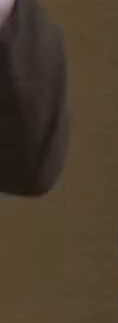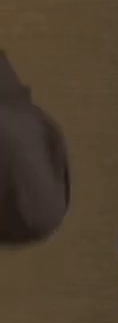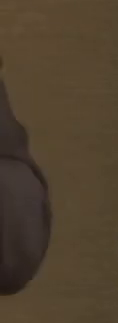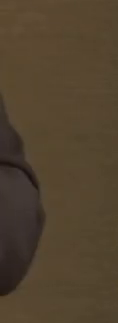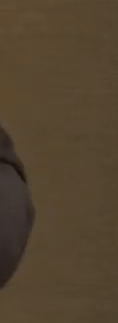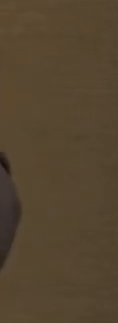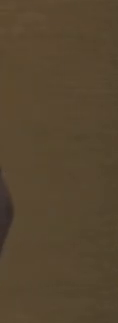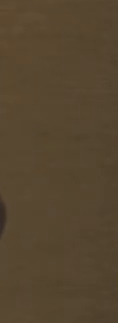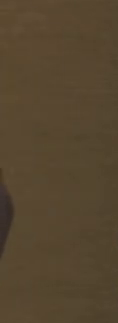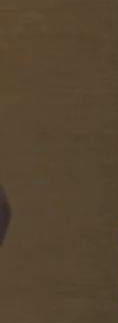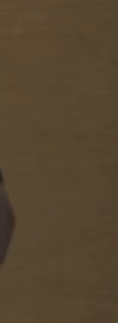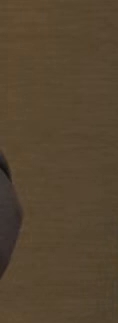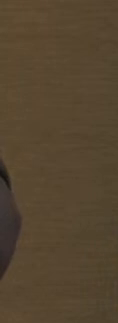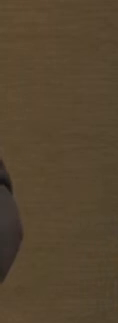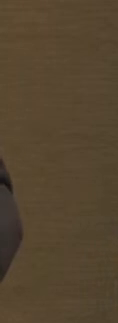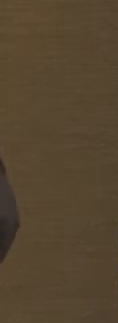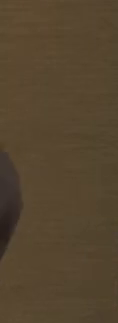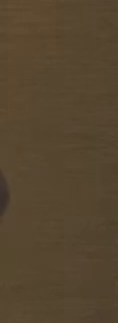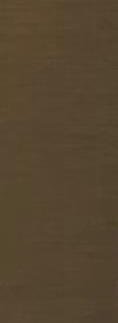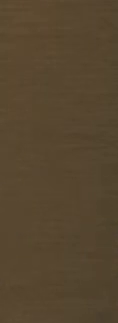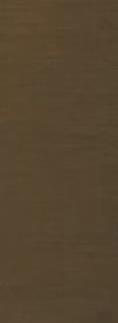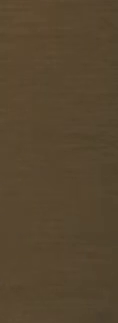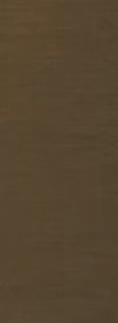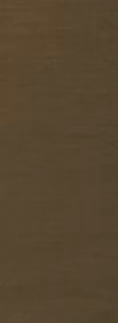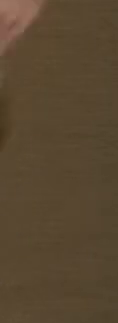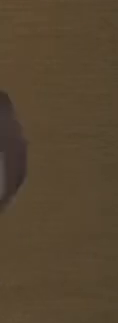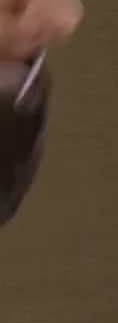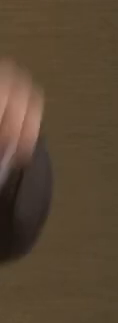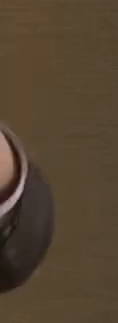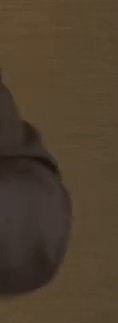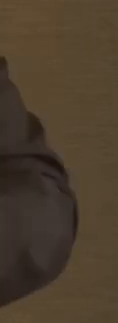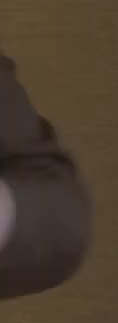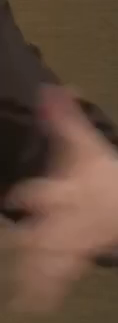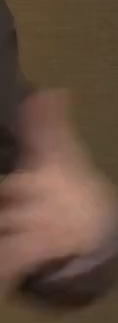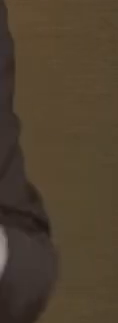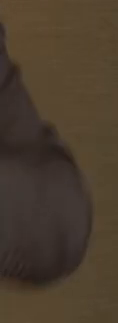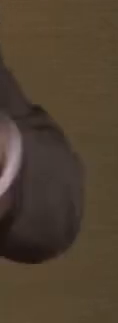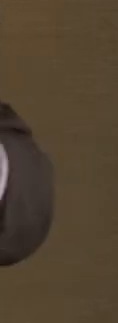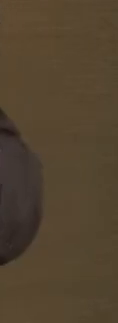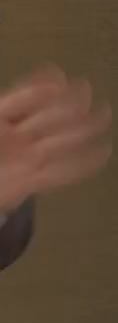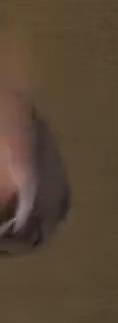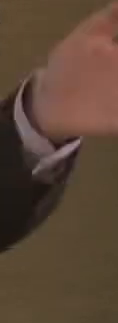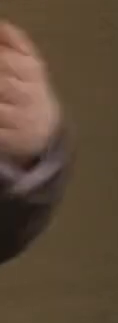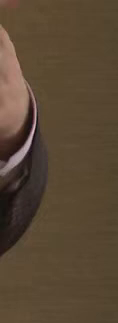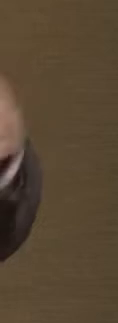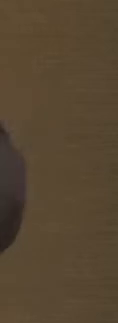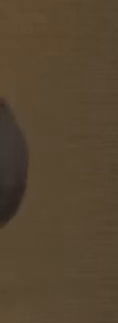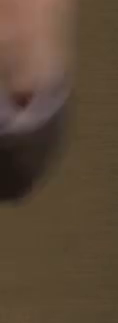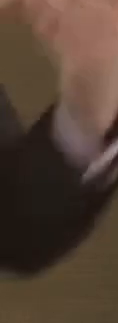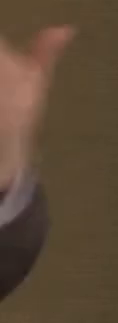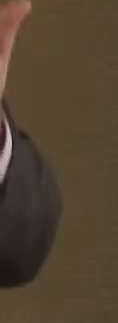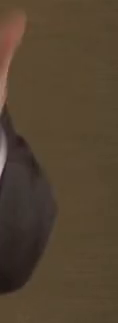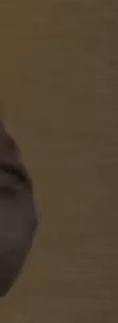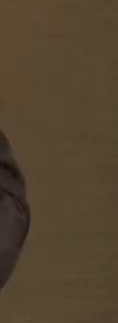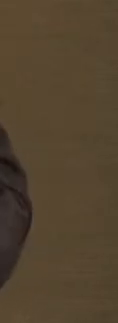in size, age and ability. Siobhan also mentioned the issue of public procurement. At first sight,